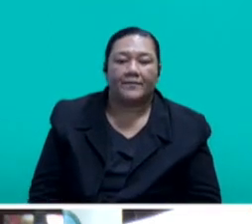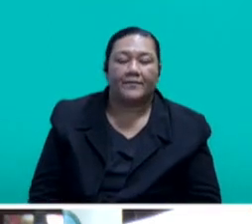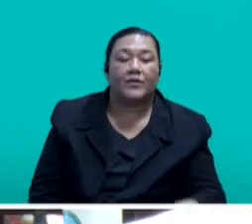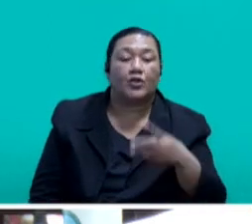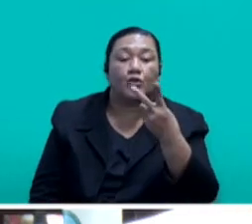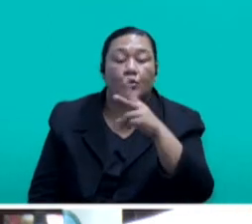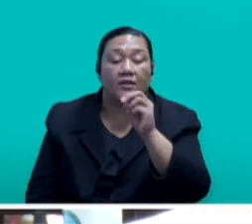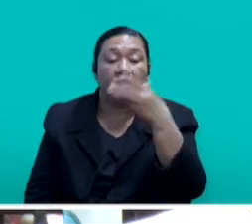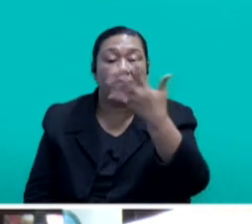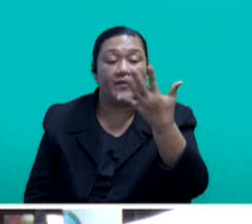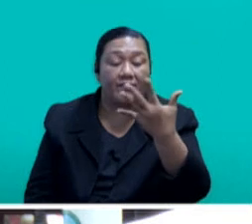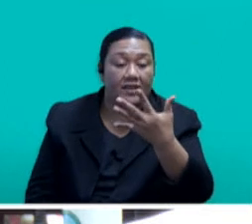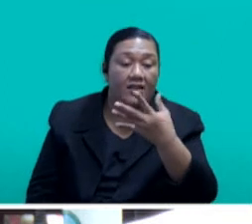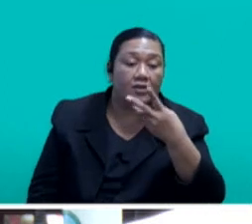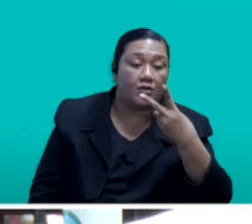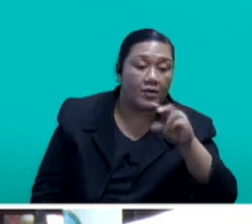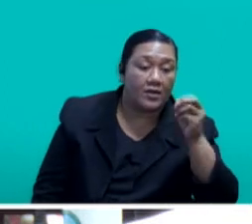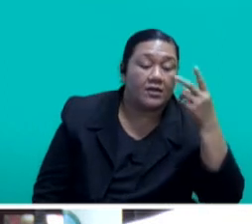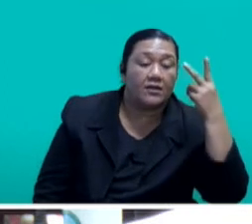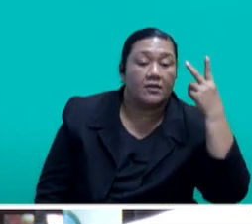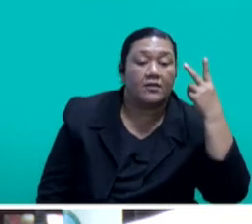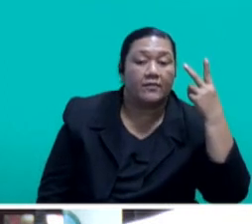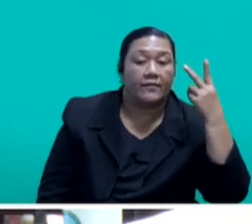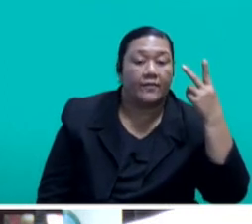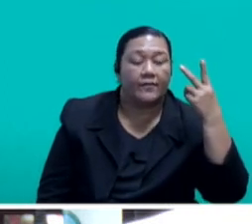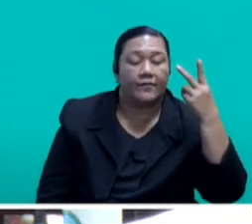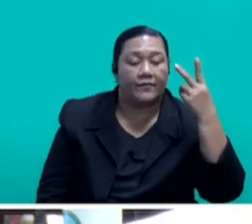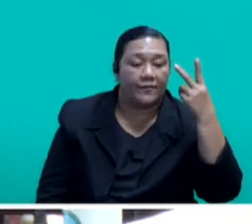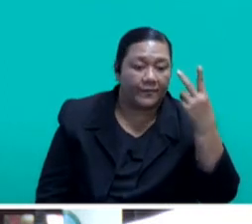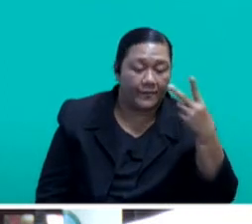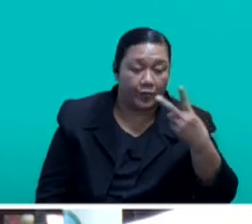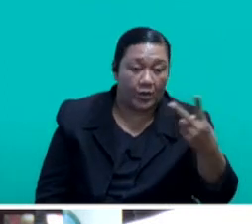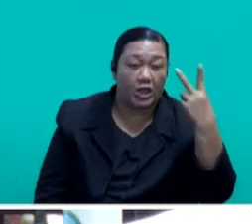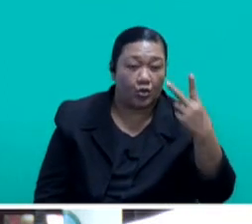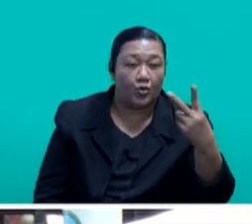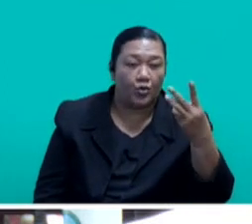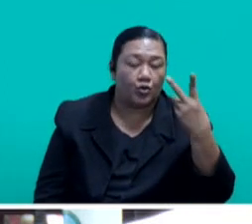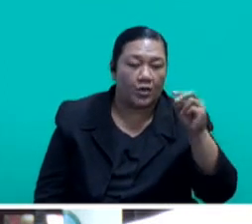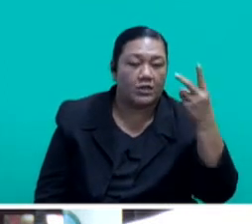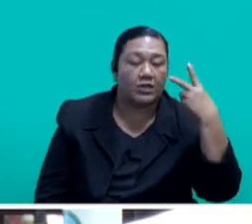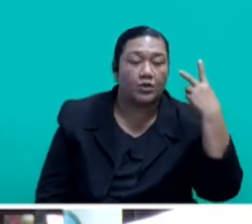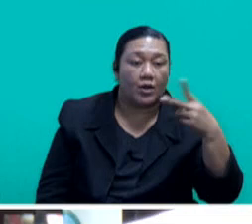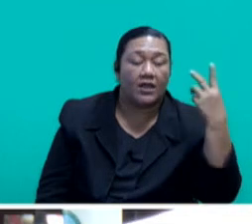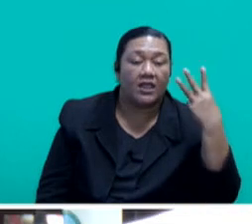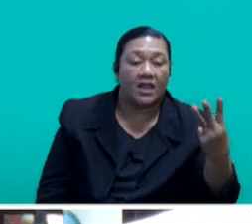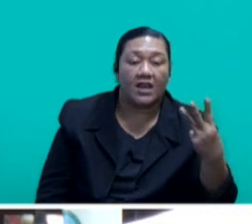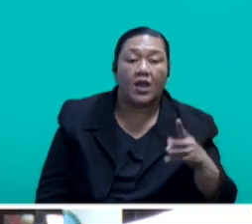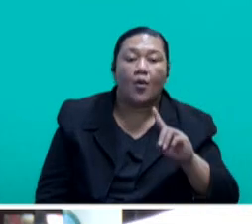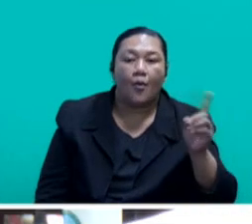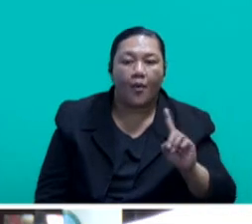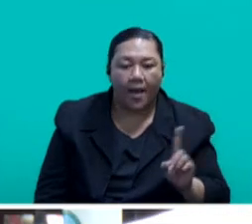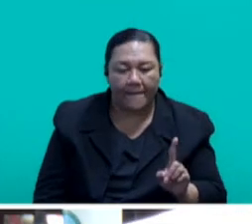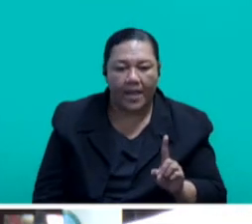2015 to 2022, 2023, by a whopping close to $5 billion